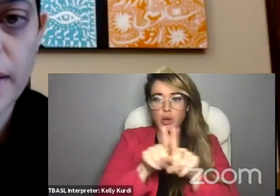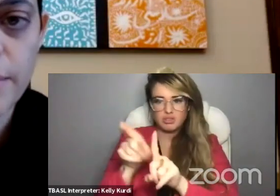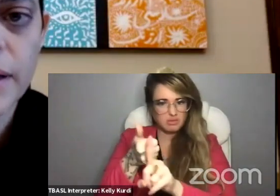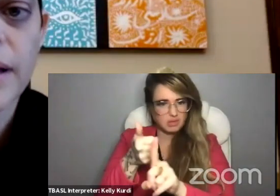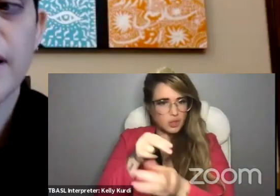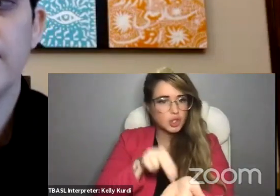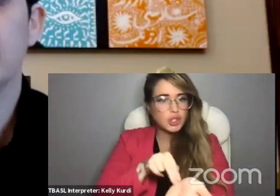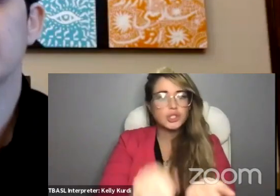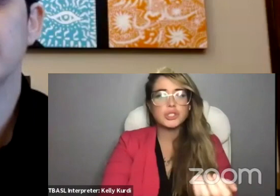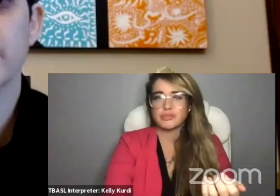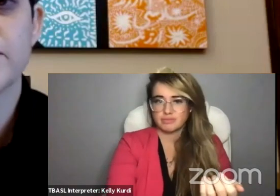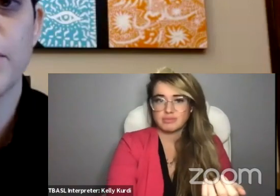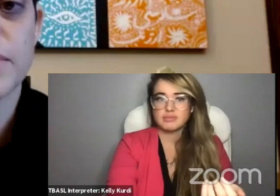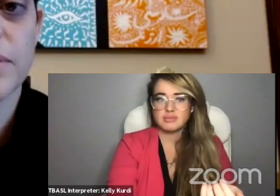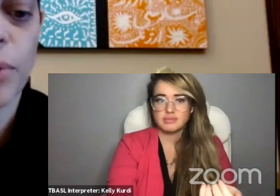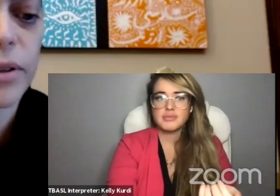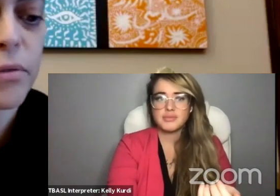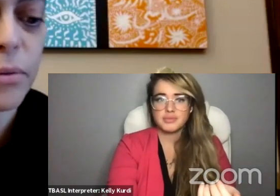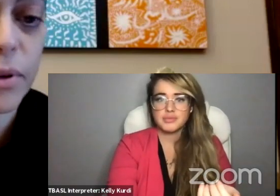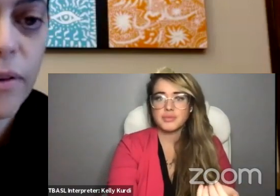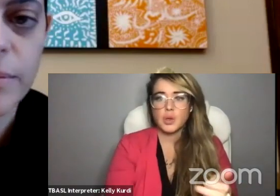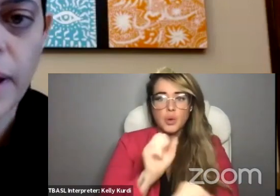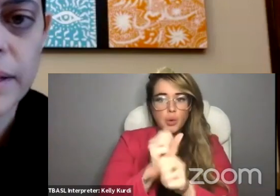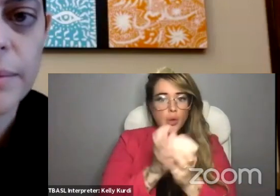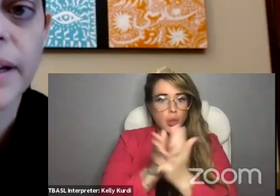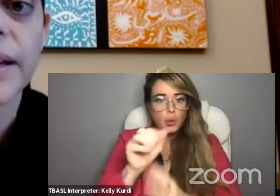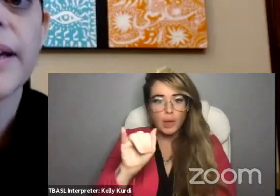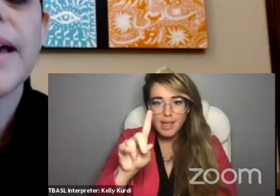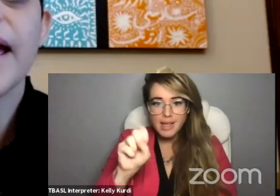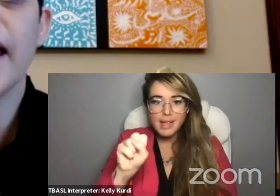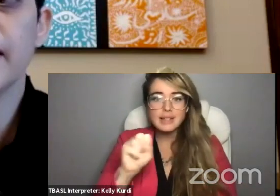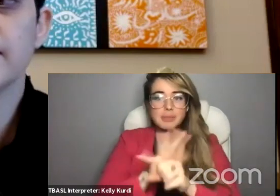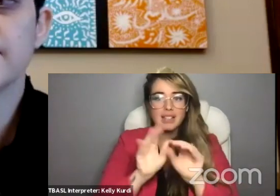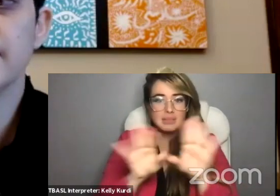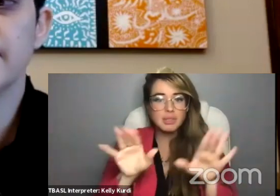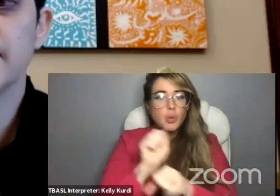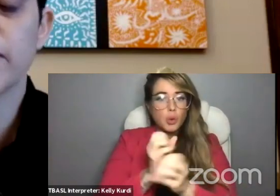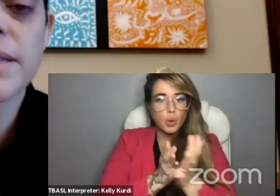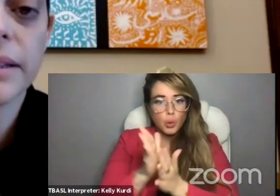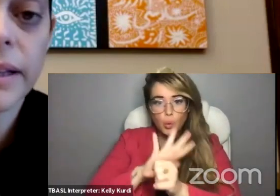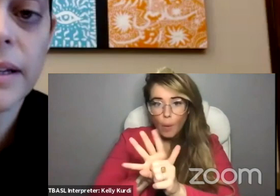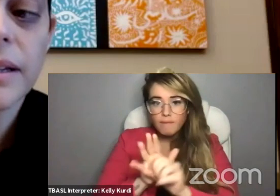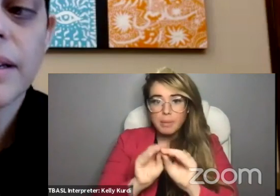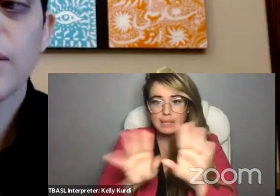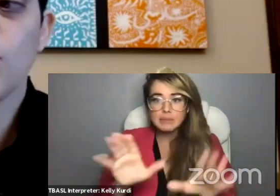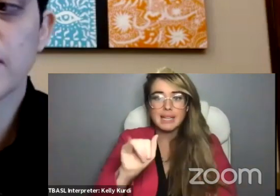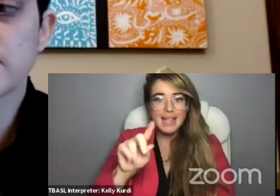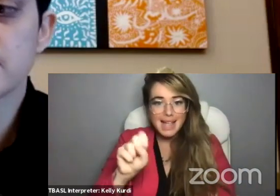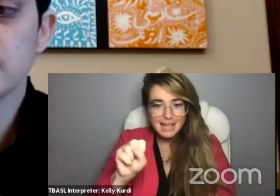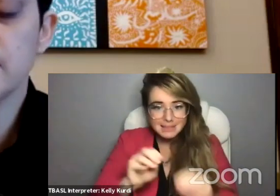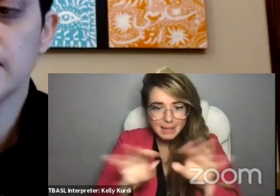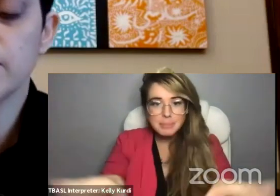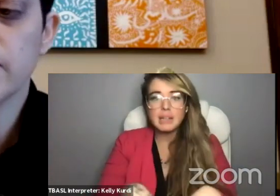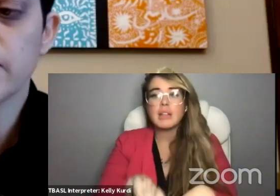AIDS pandemic, a nurse who has worked through the COVID pandemic, and recently